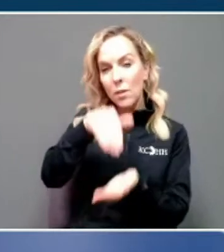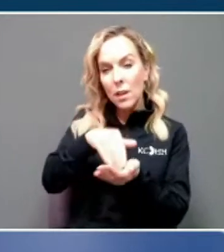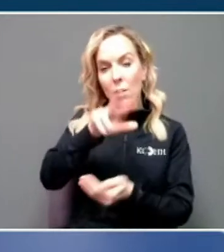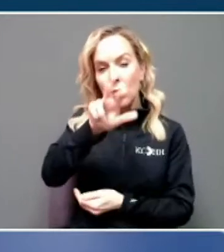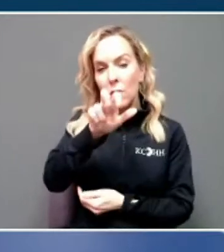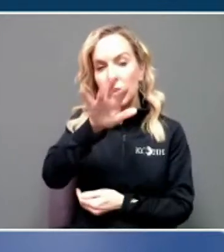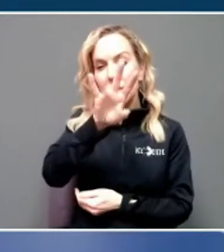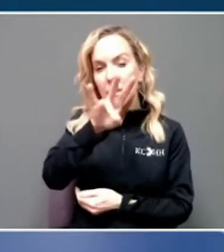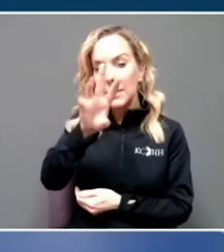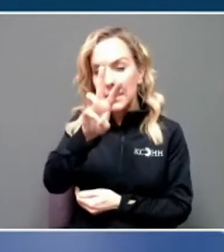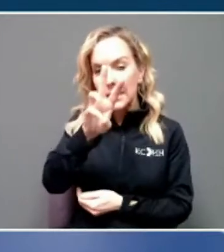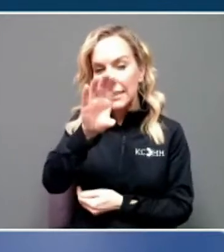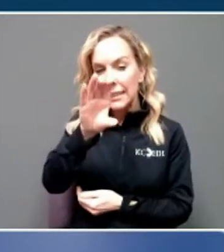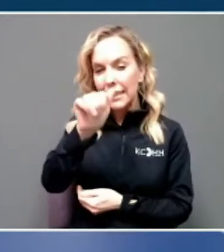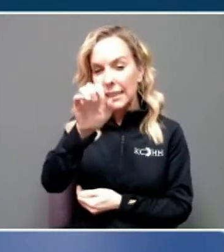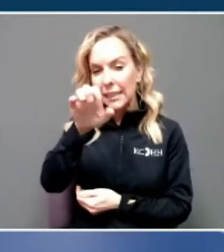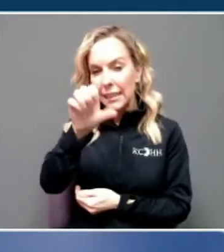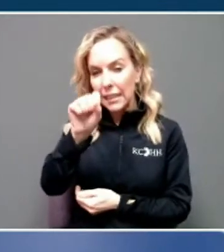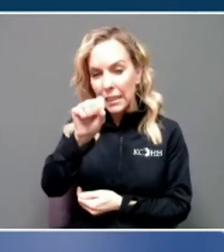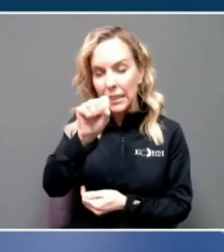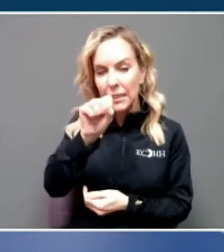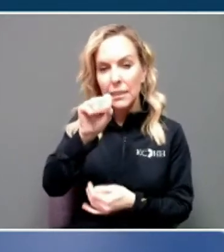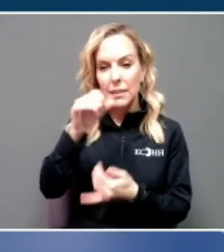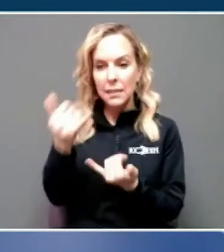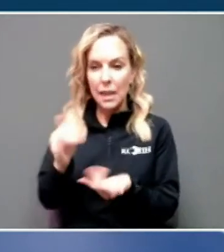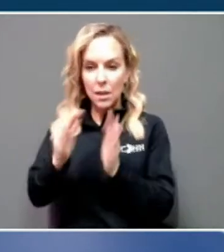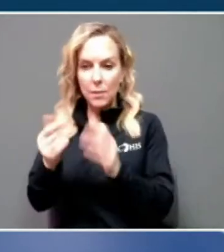74,376 cases, down from